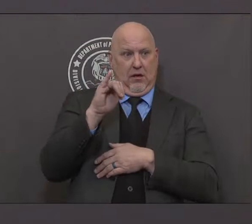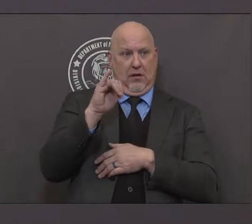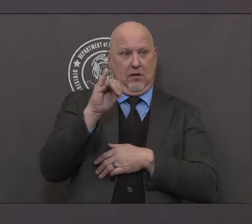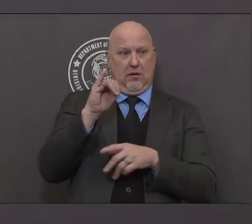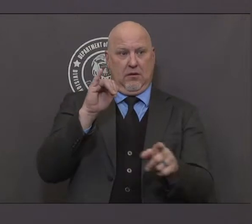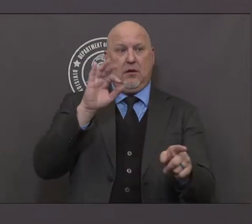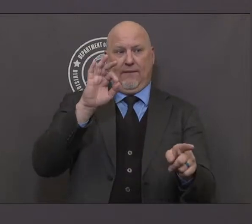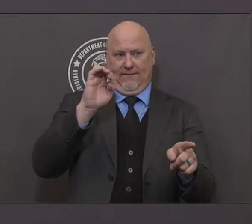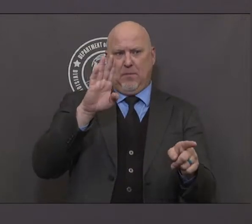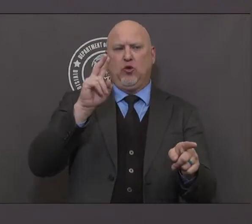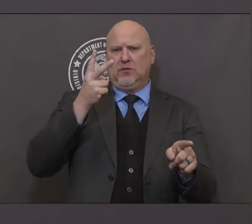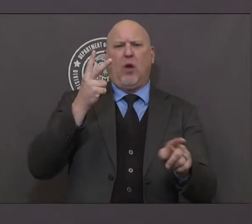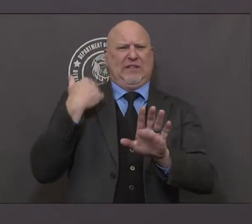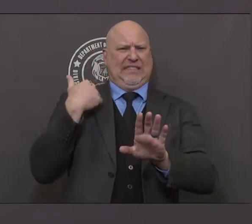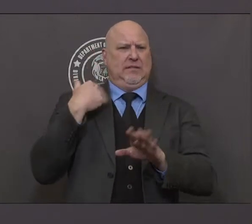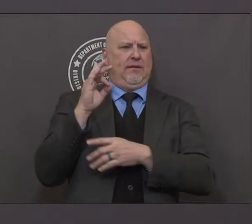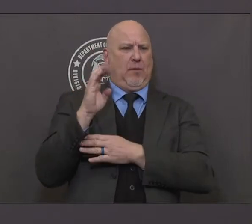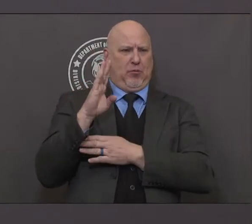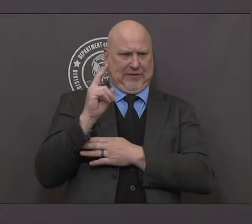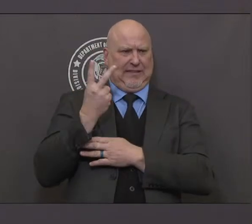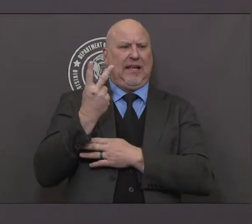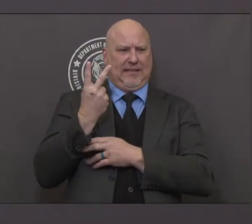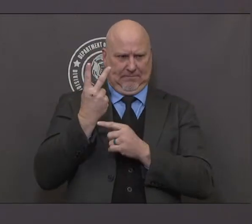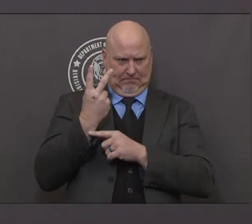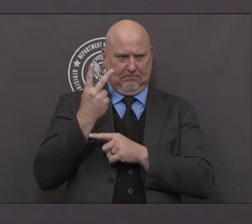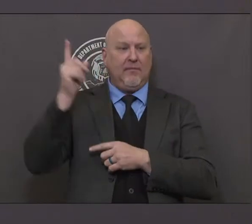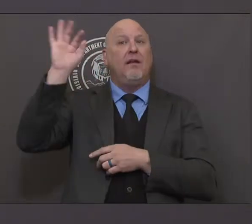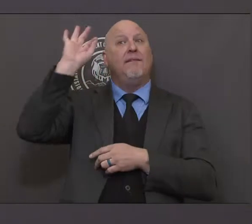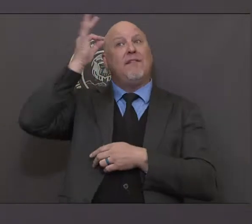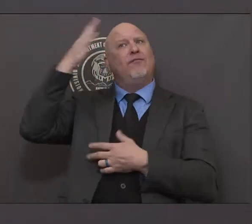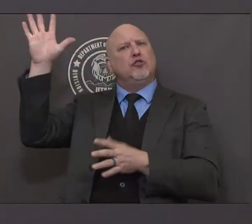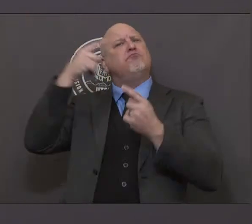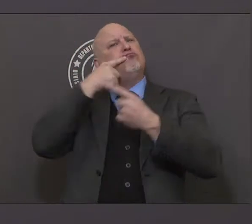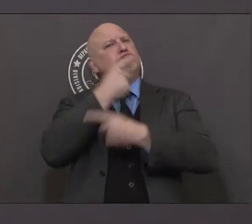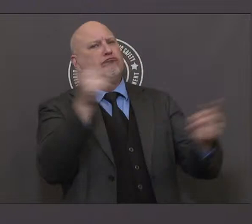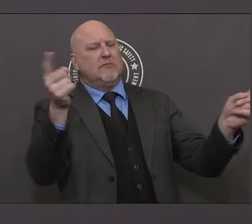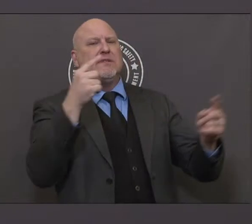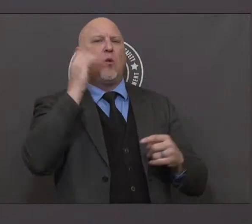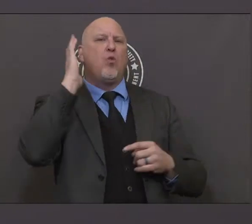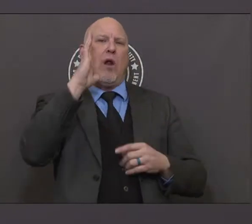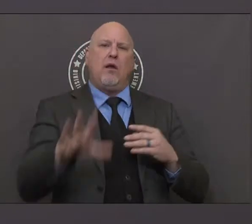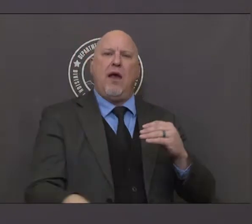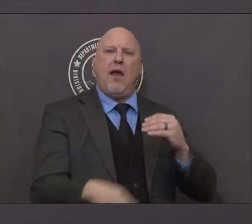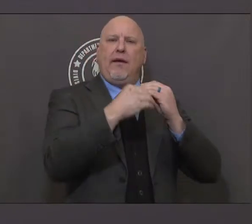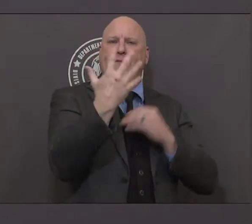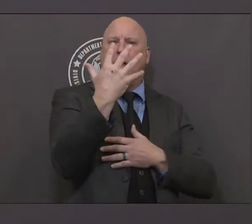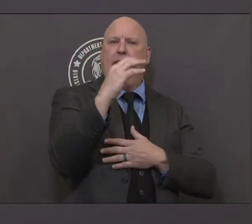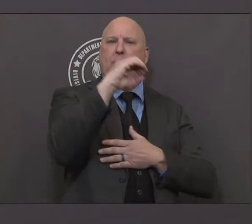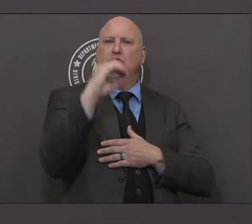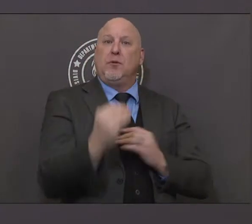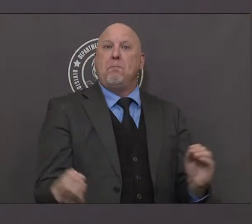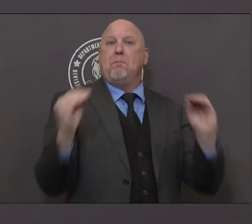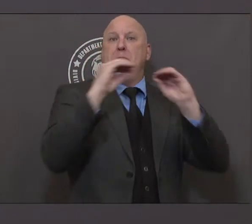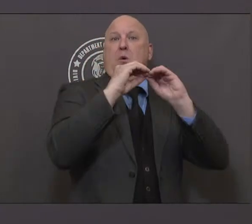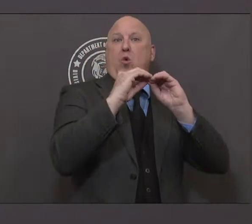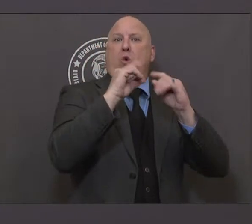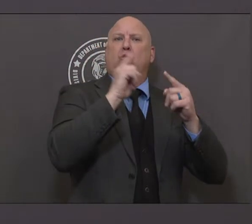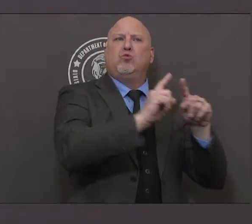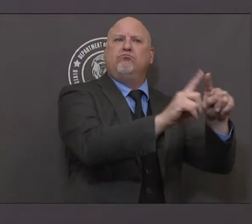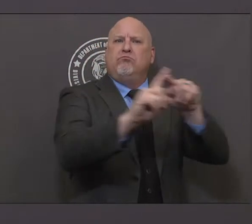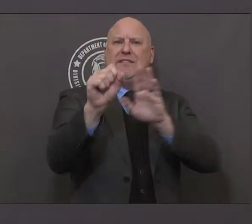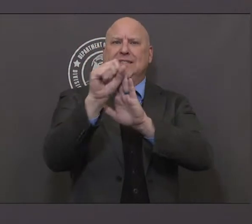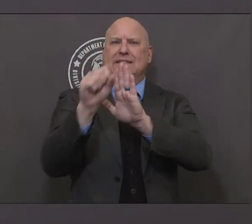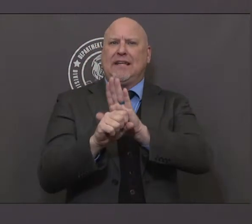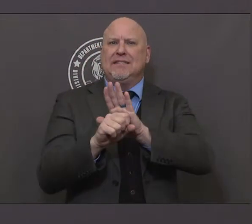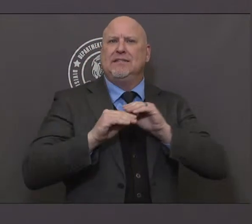increasing vaccines by an additional 5% to the state of Utah. That's in addition to the 16% that we announced last week.